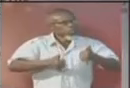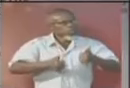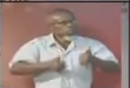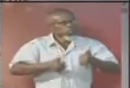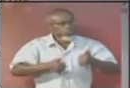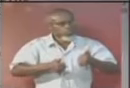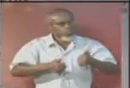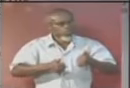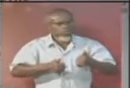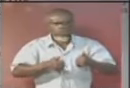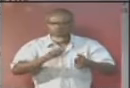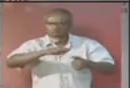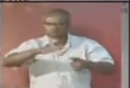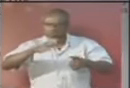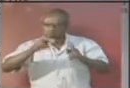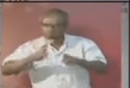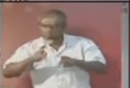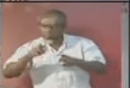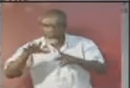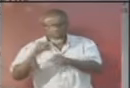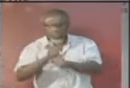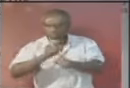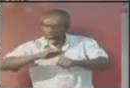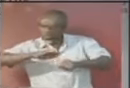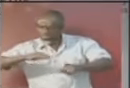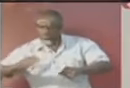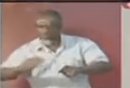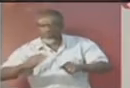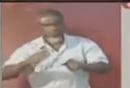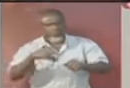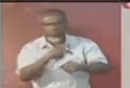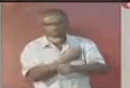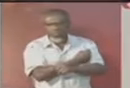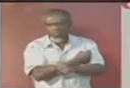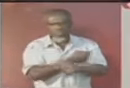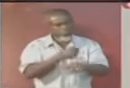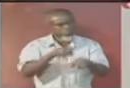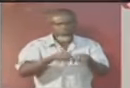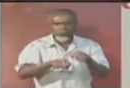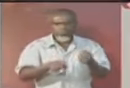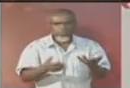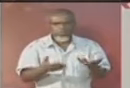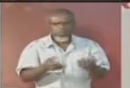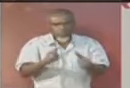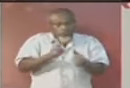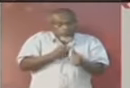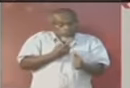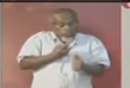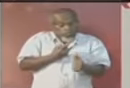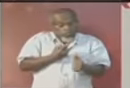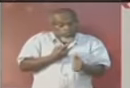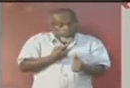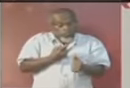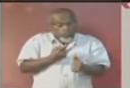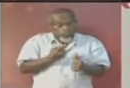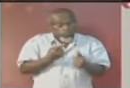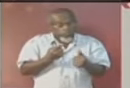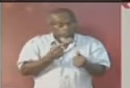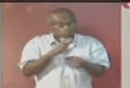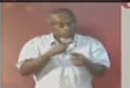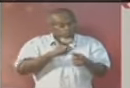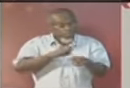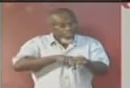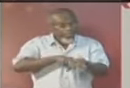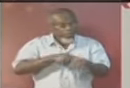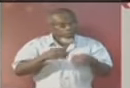persons have received different vaccines. So we have, in the first instance, when we had the very high risk receiving, all we had